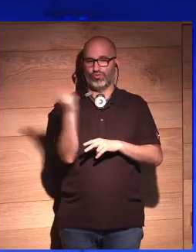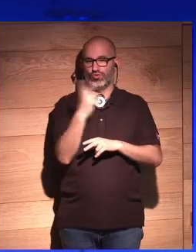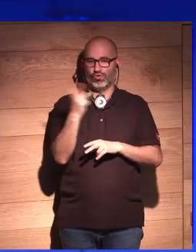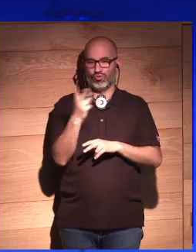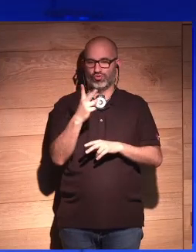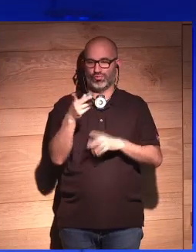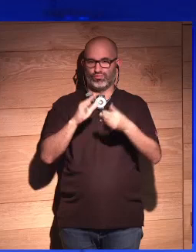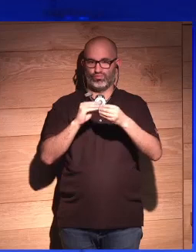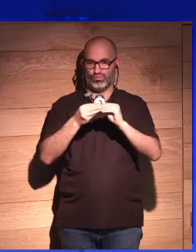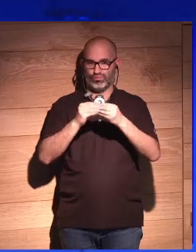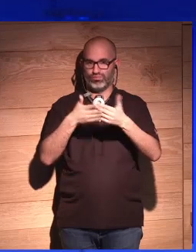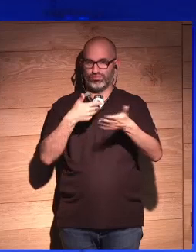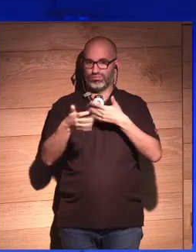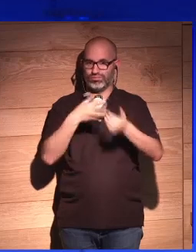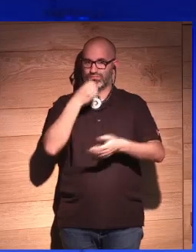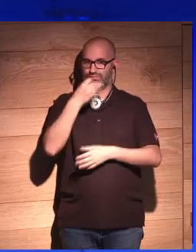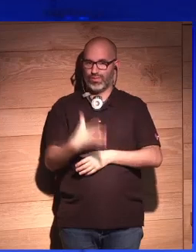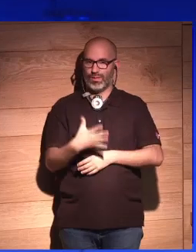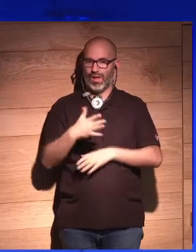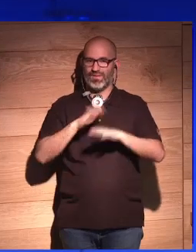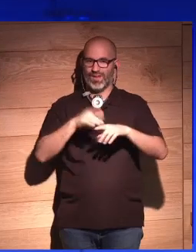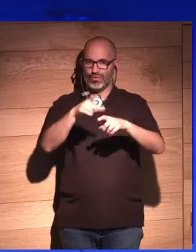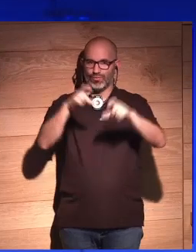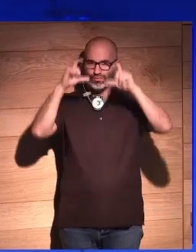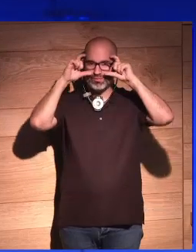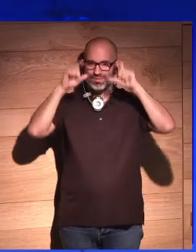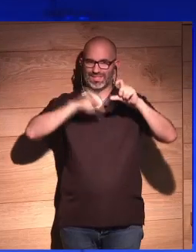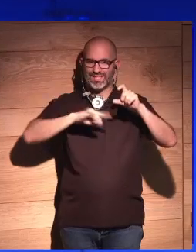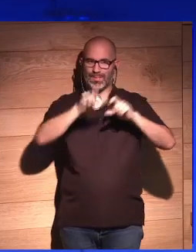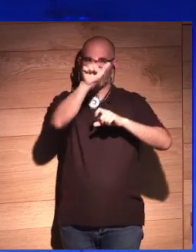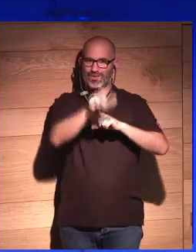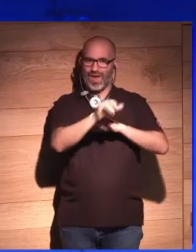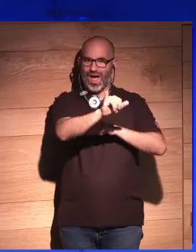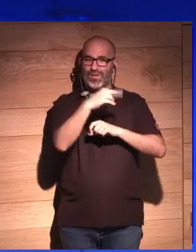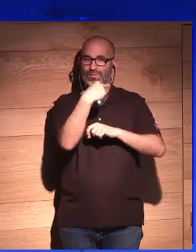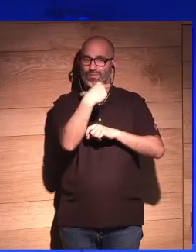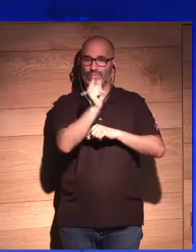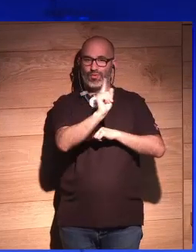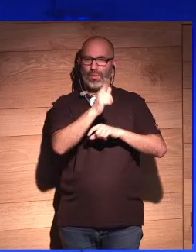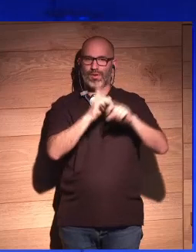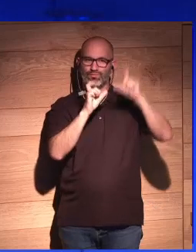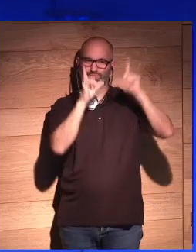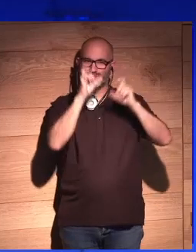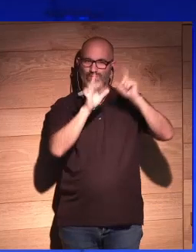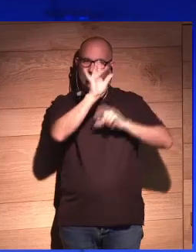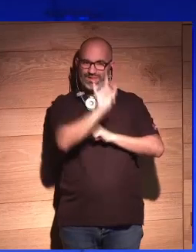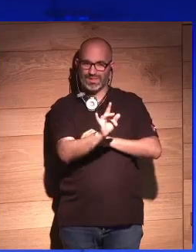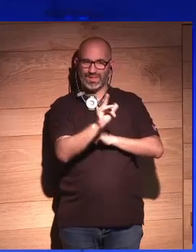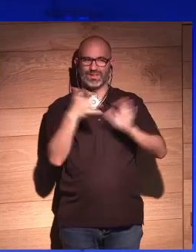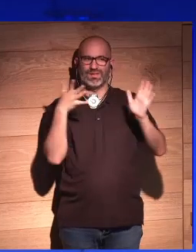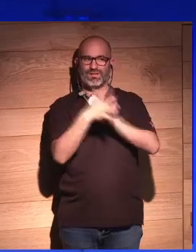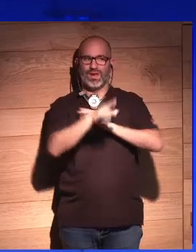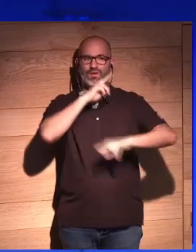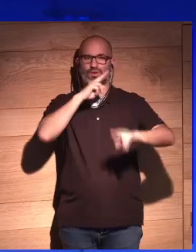Sarah Ellis at the Royal Shakespeare Company, called The 7 Ages of Man, which is essentially a production of The 7 Ages of Man,